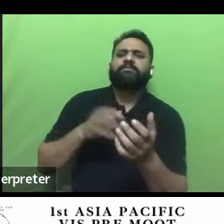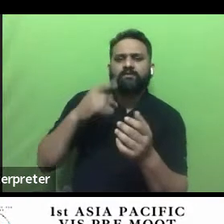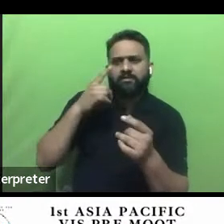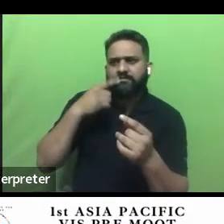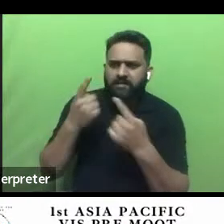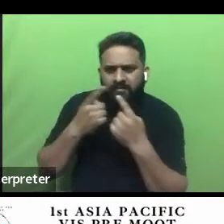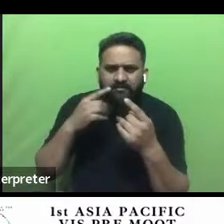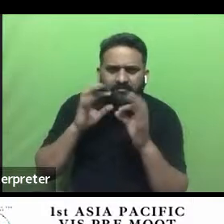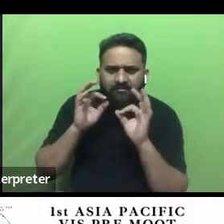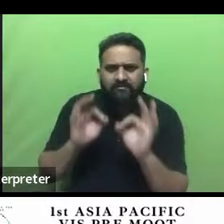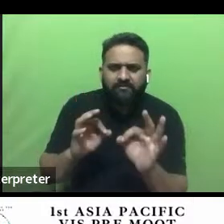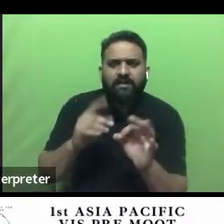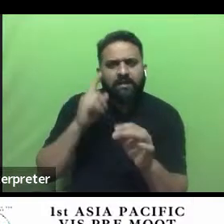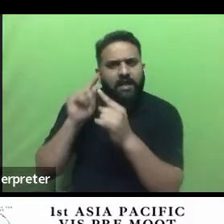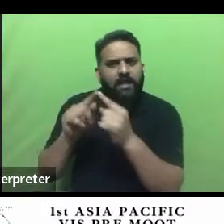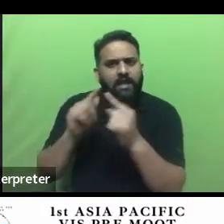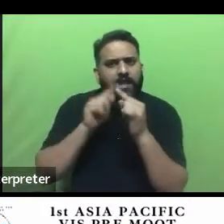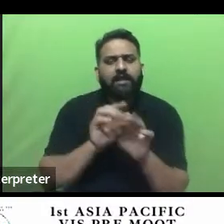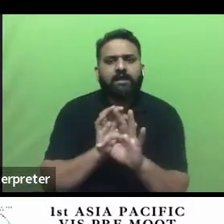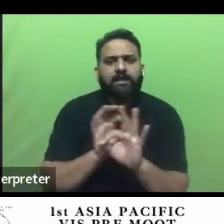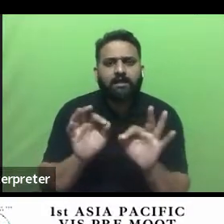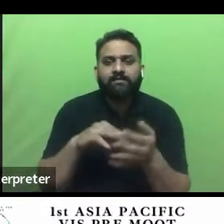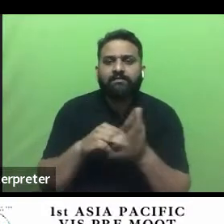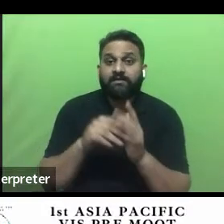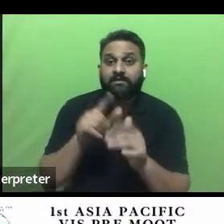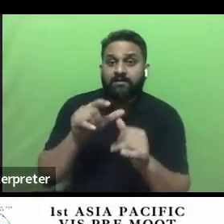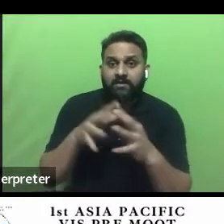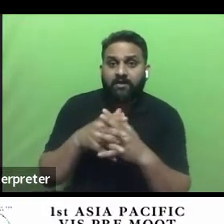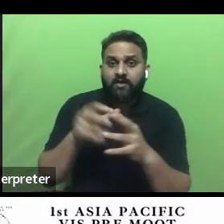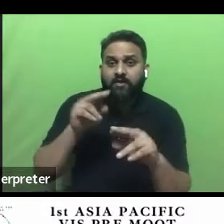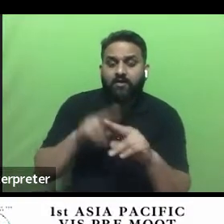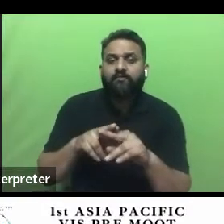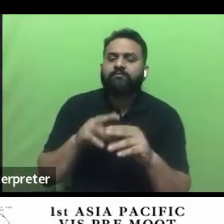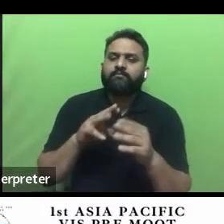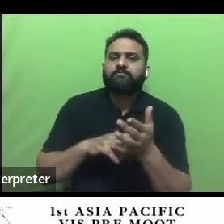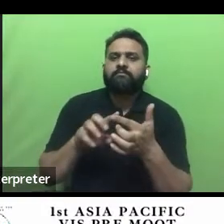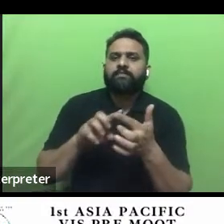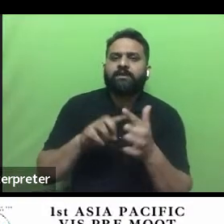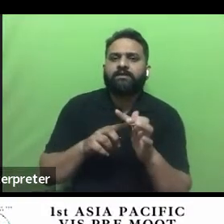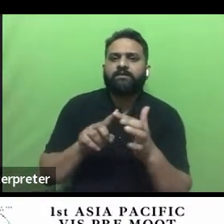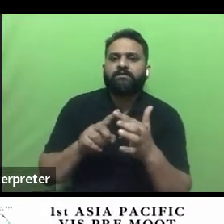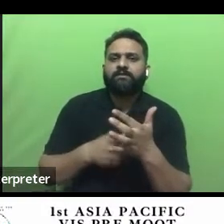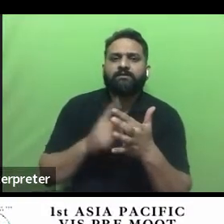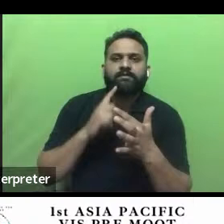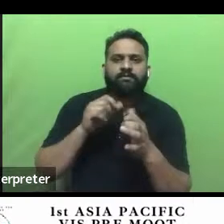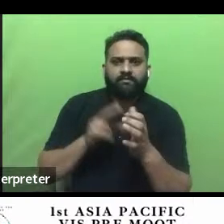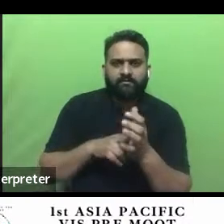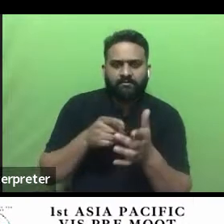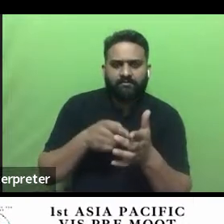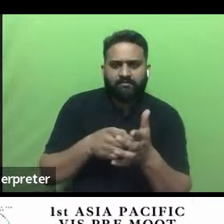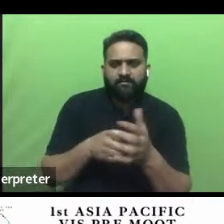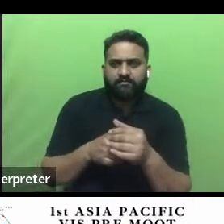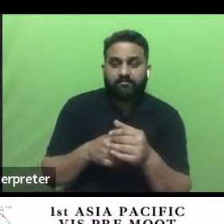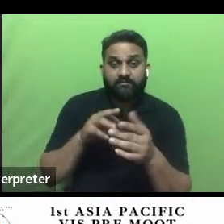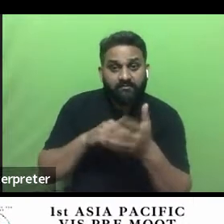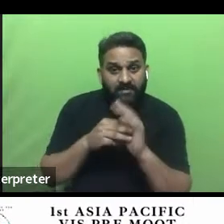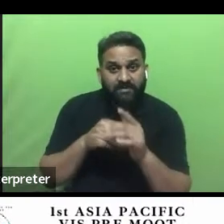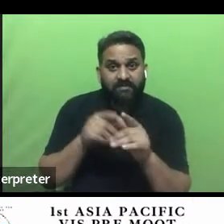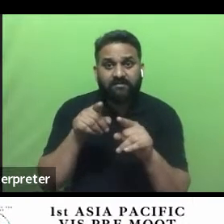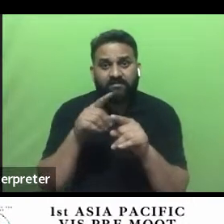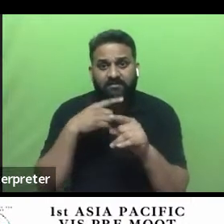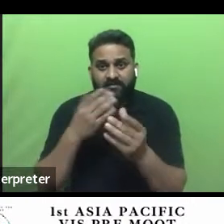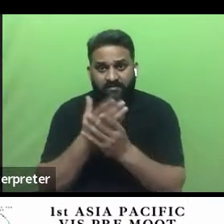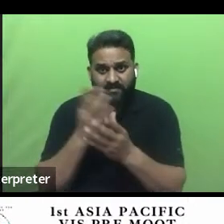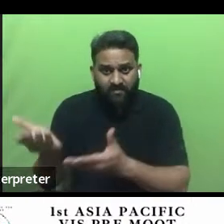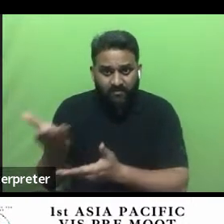between the parties that it is the law of Mediterranean that should govern the contract as a whole, in order to submit that